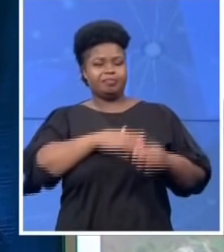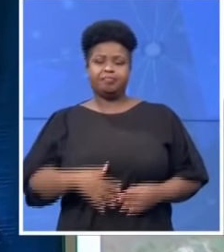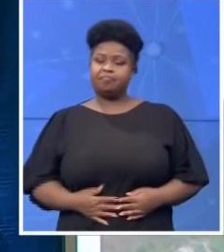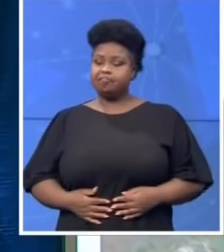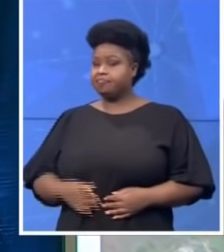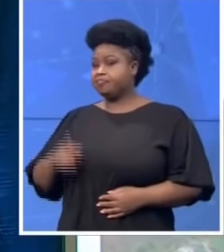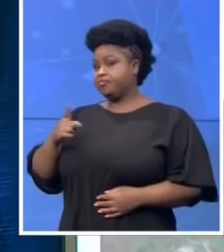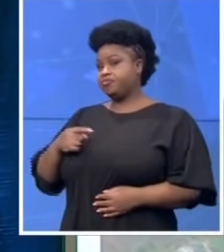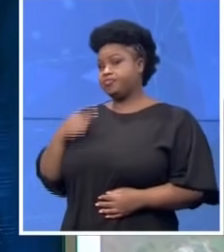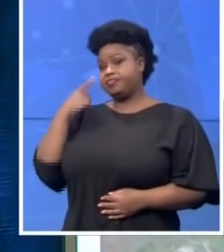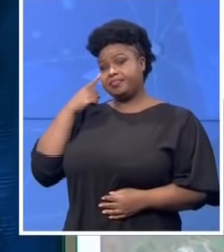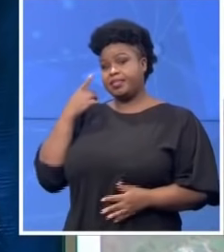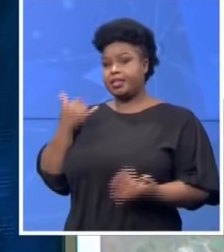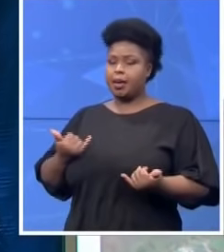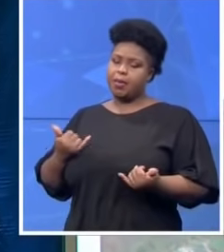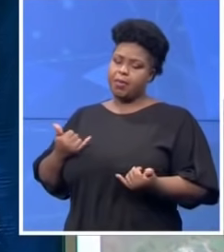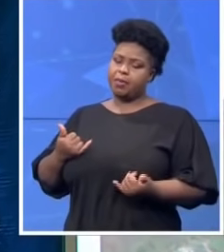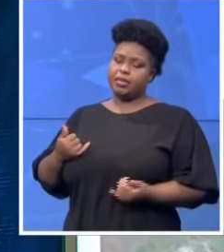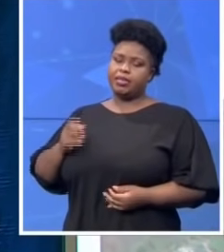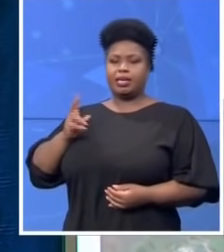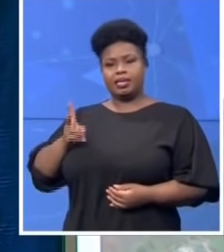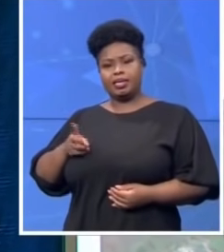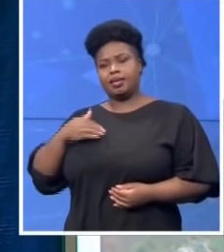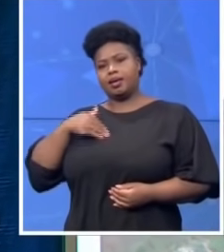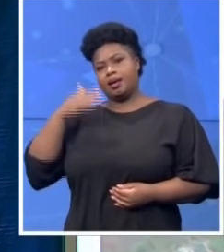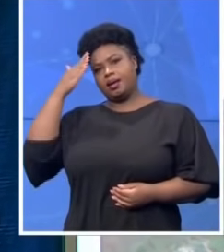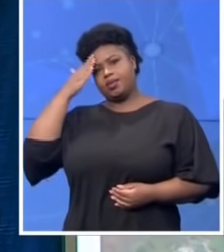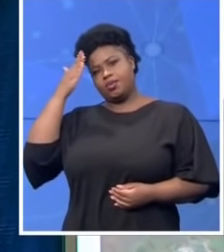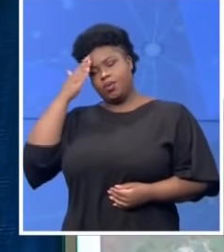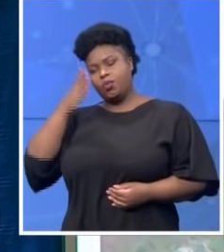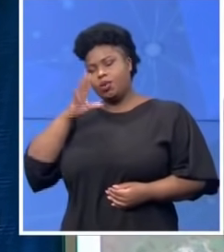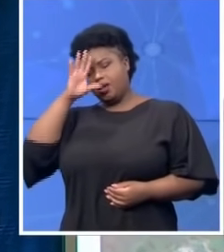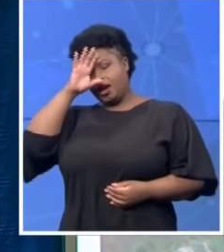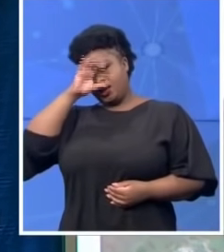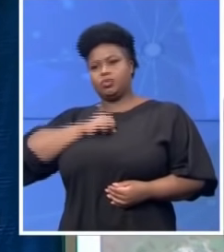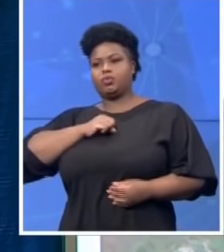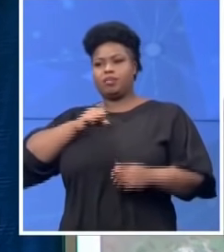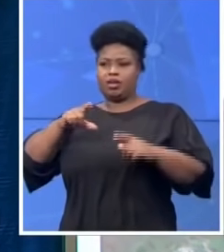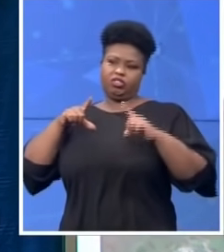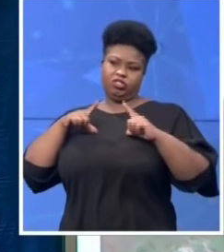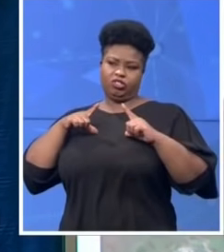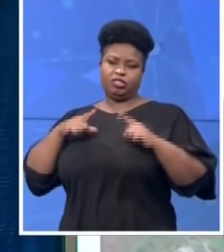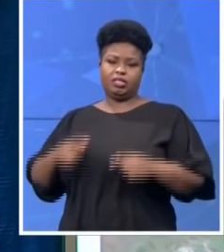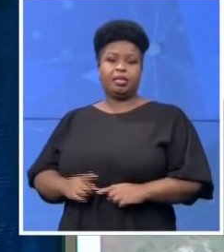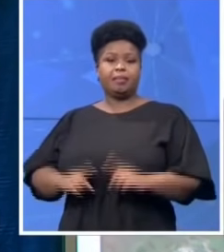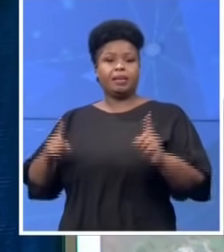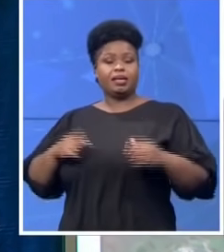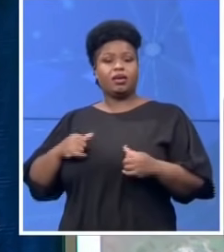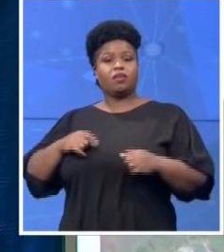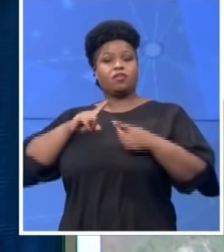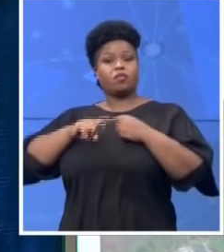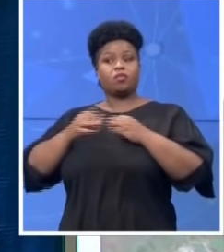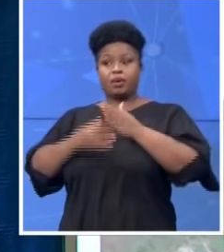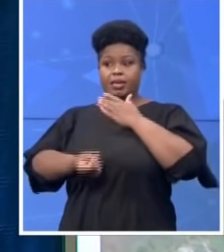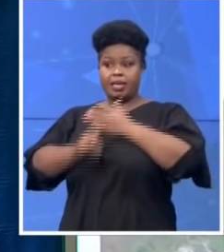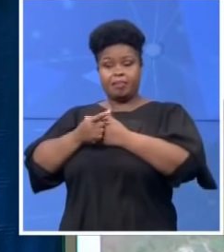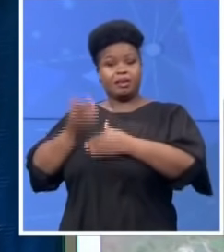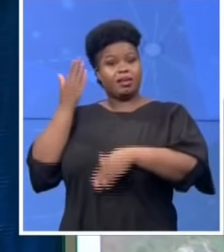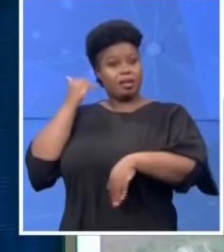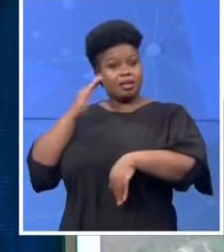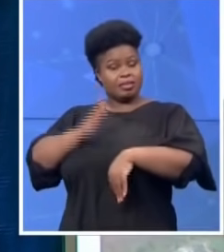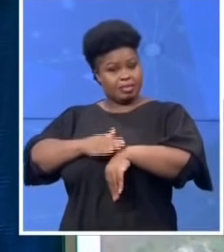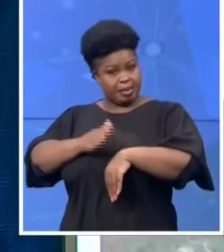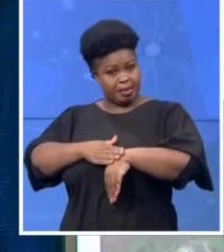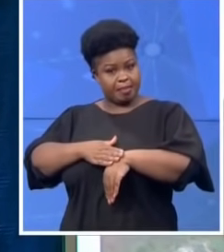sort of preempting, but based on what happened last time, are you predicting, are you seeing